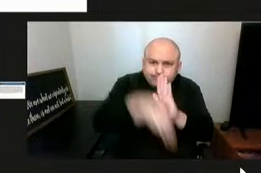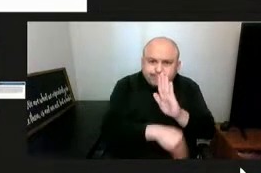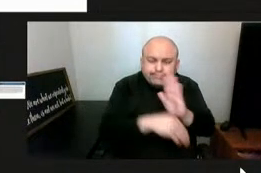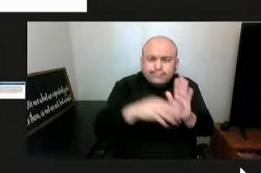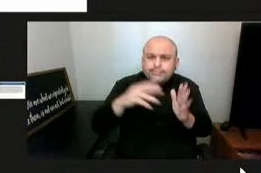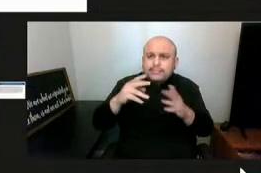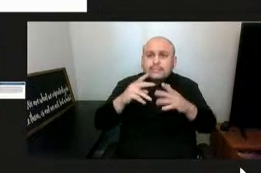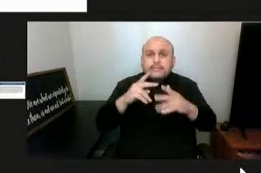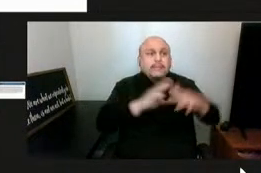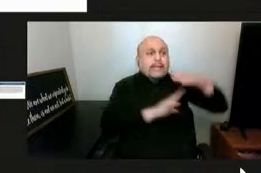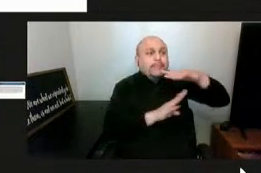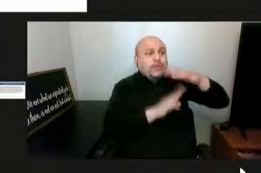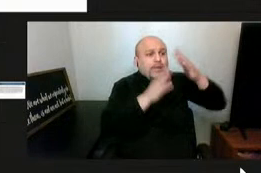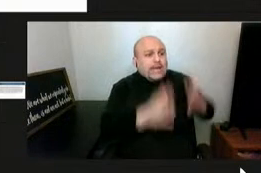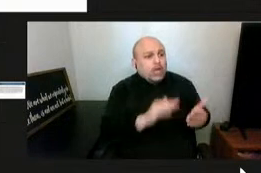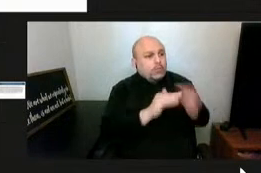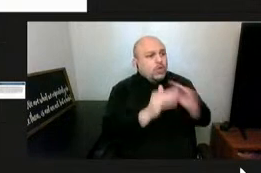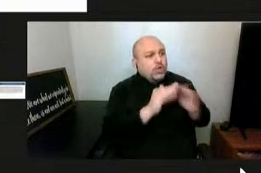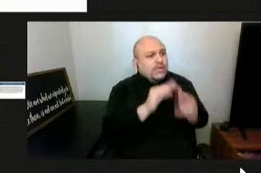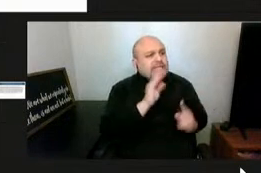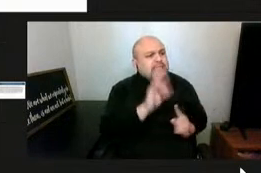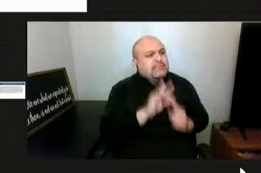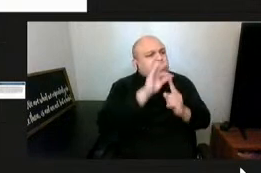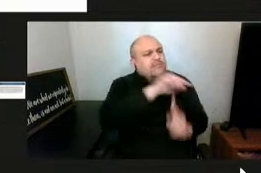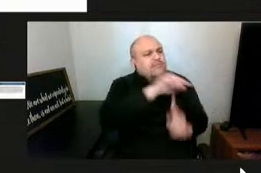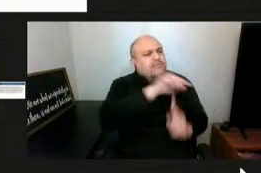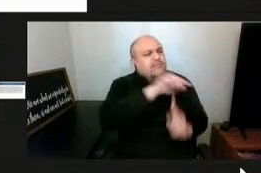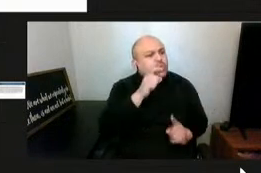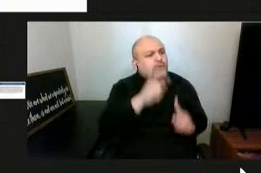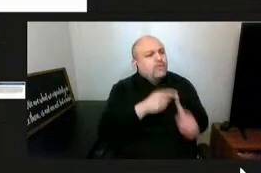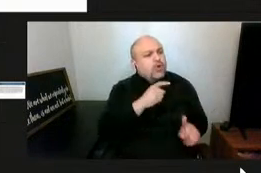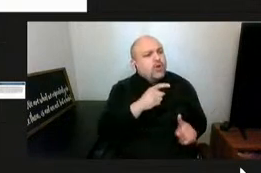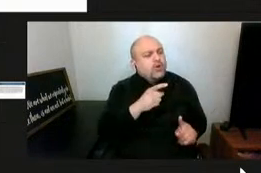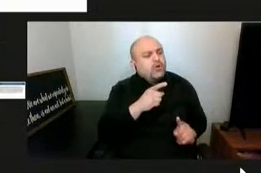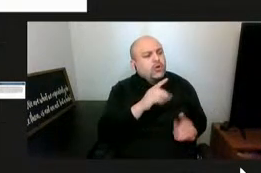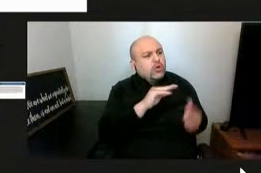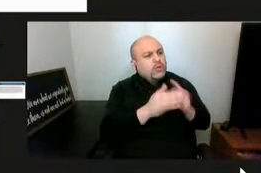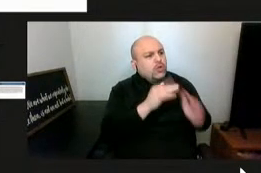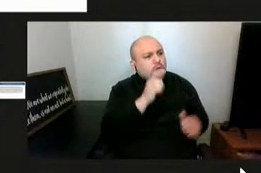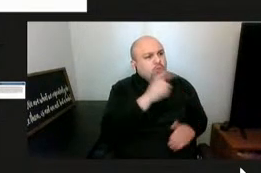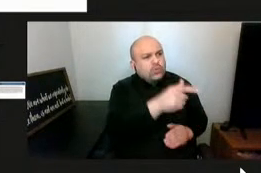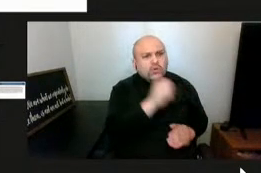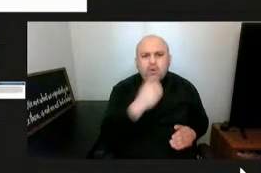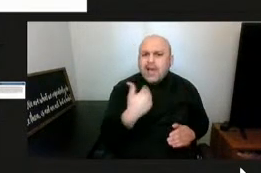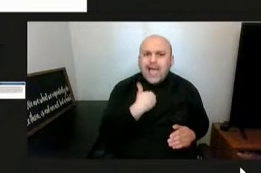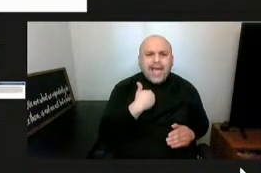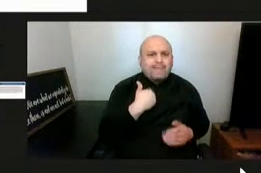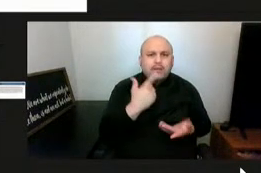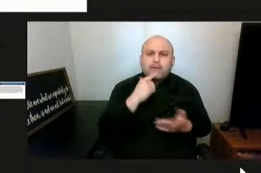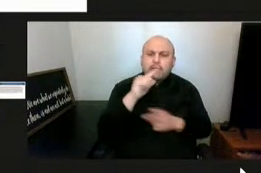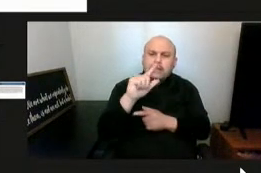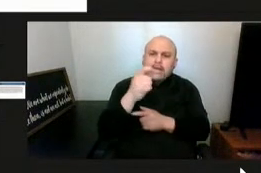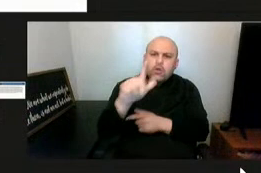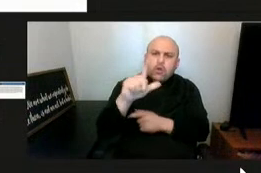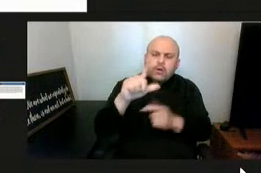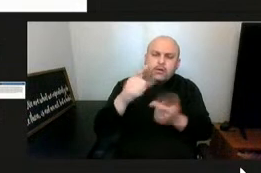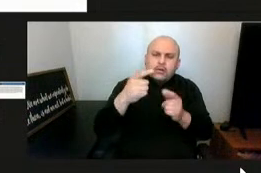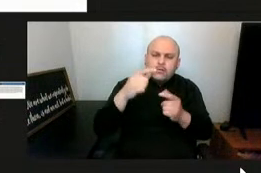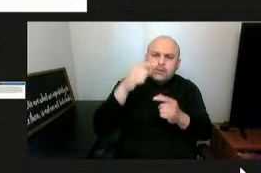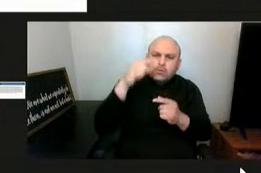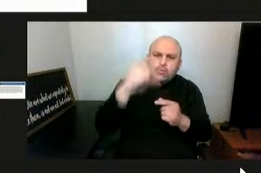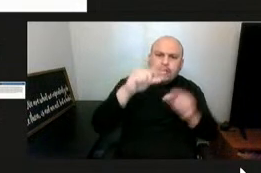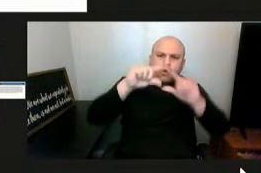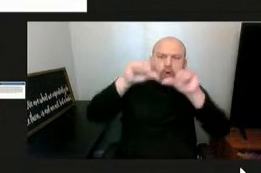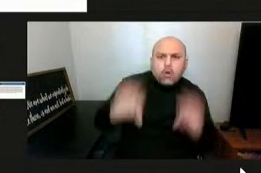communities, especially those members of the communities who lack legal status, have been feeling the increased